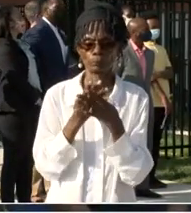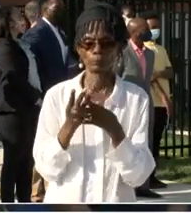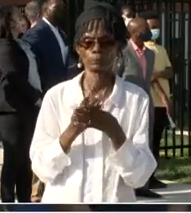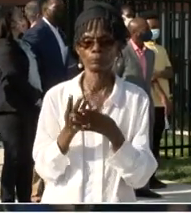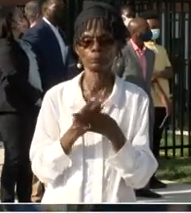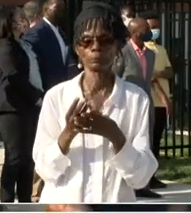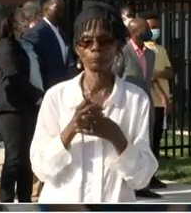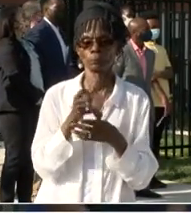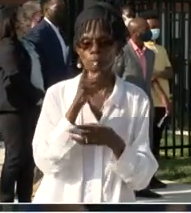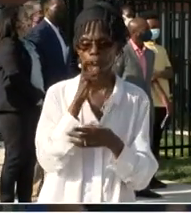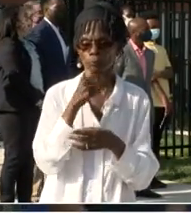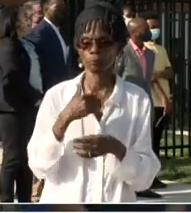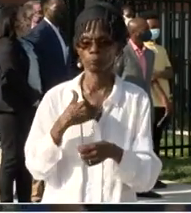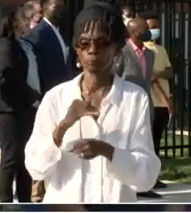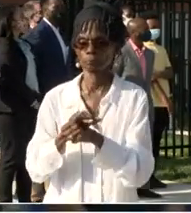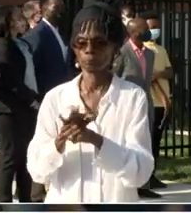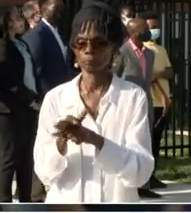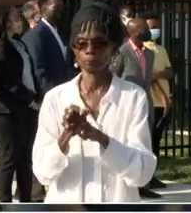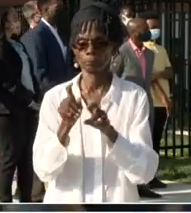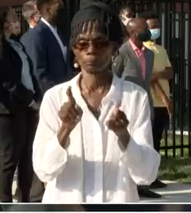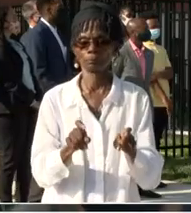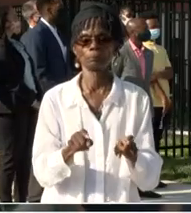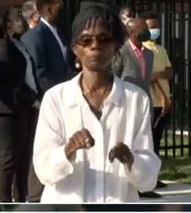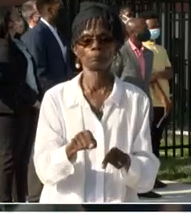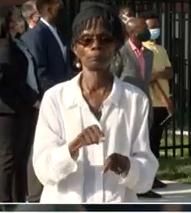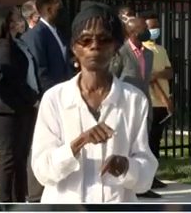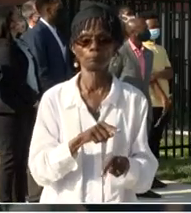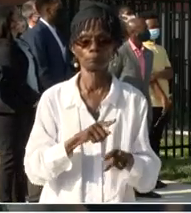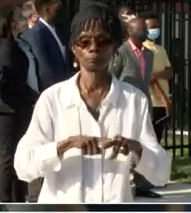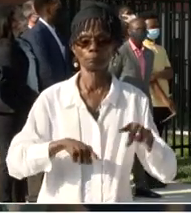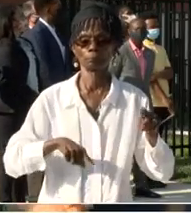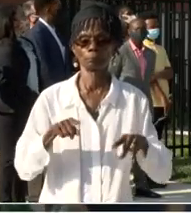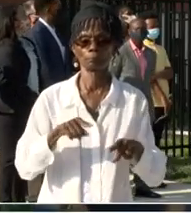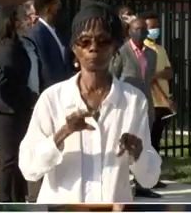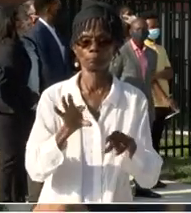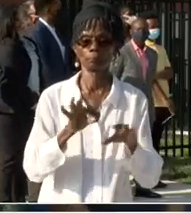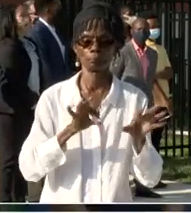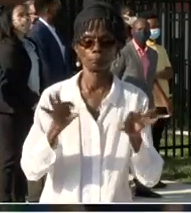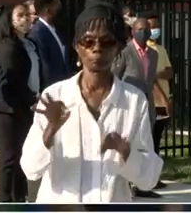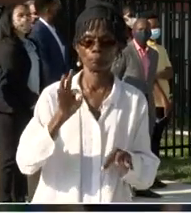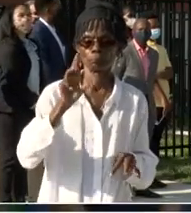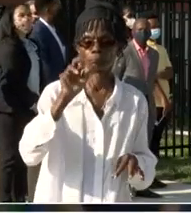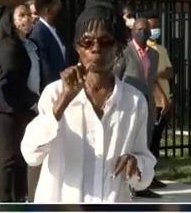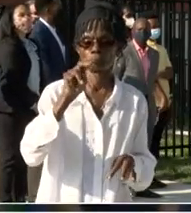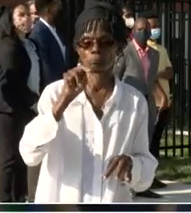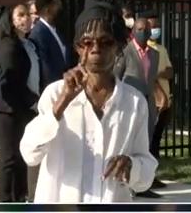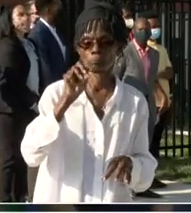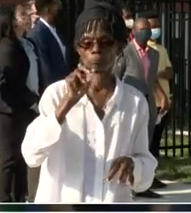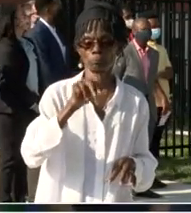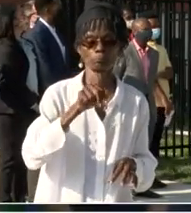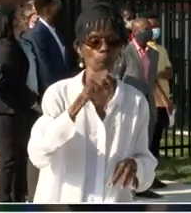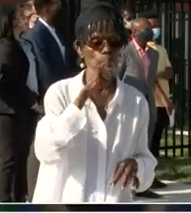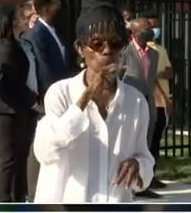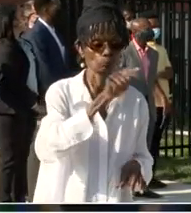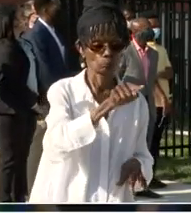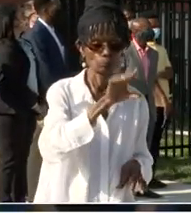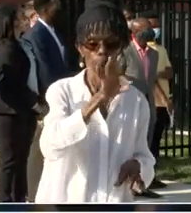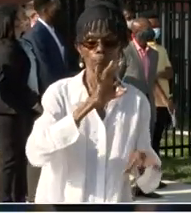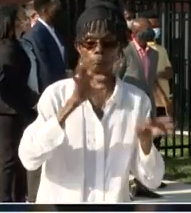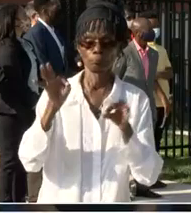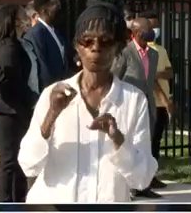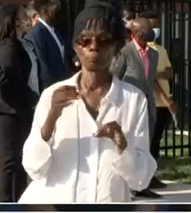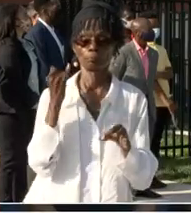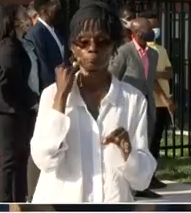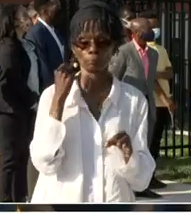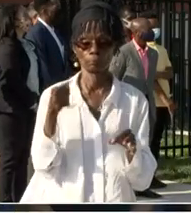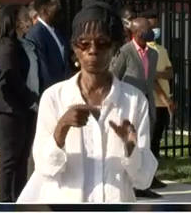random sampling weekly on a daily basis, and then also rapid testing for anyone that's showing symptoms. And as you can see today, our